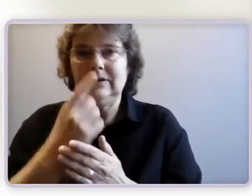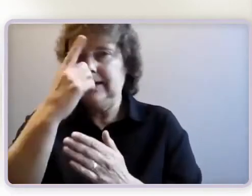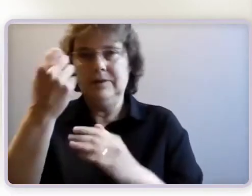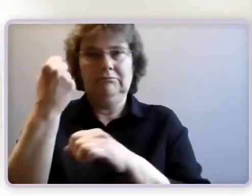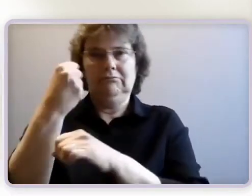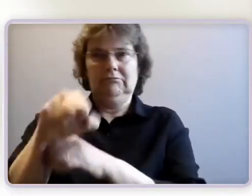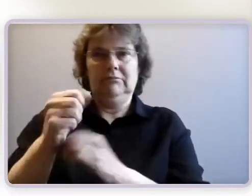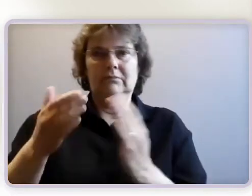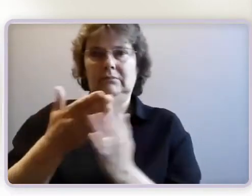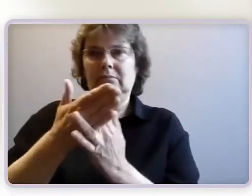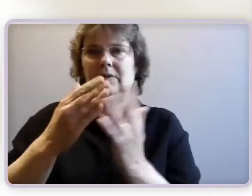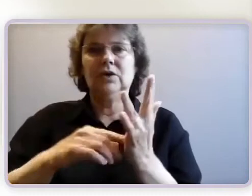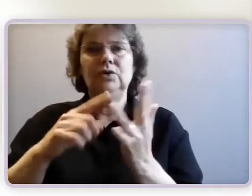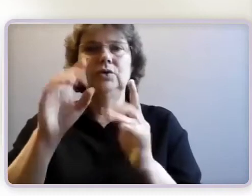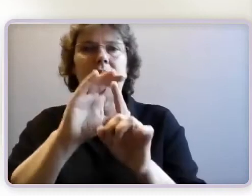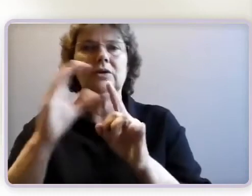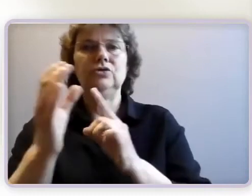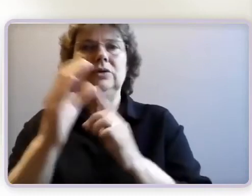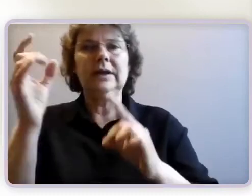important ceremonies or practices.